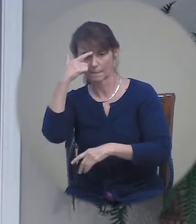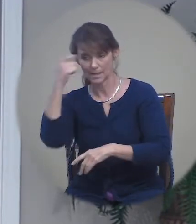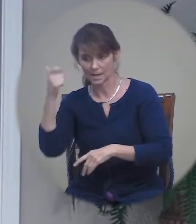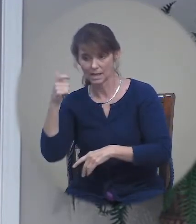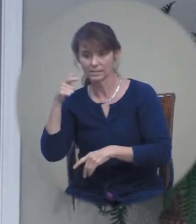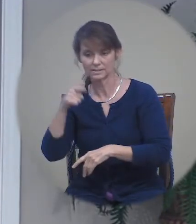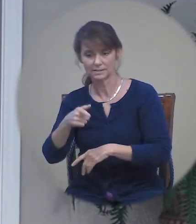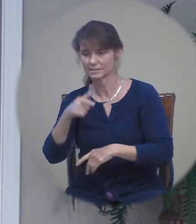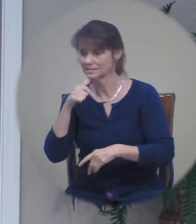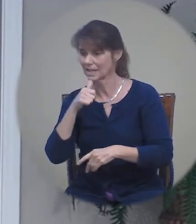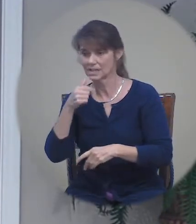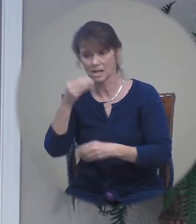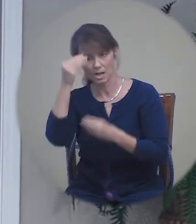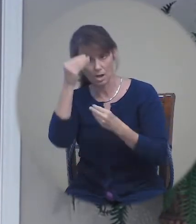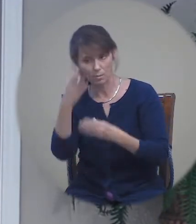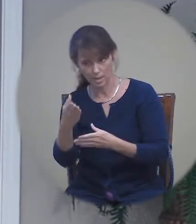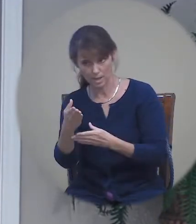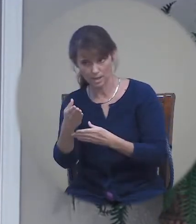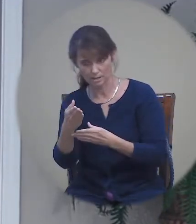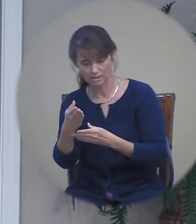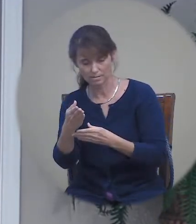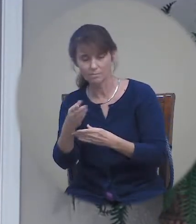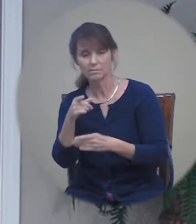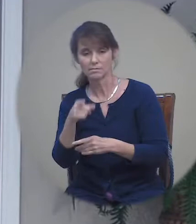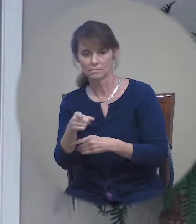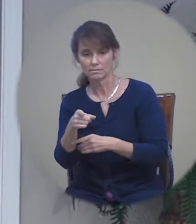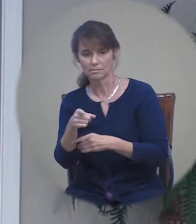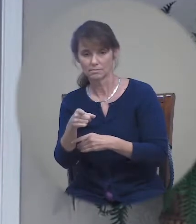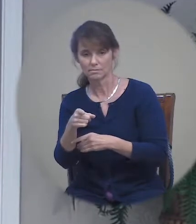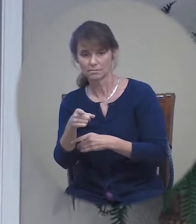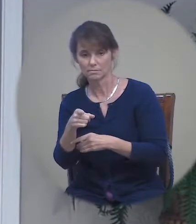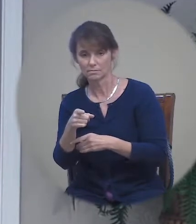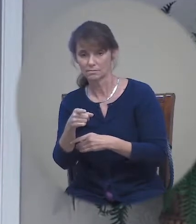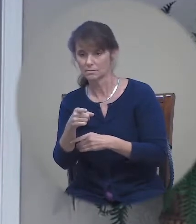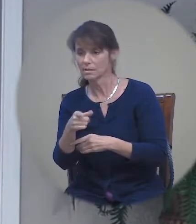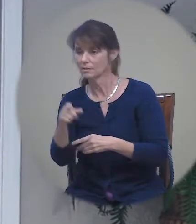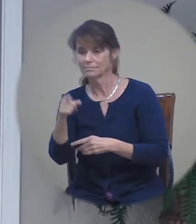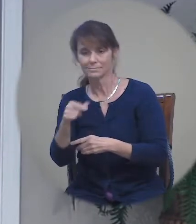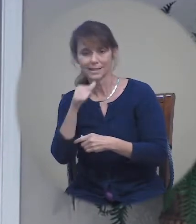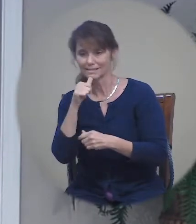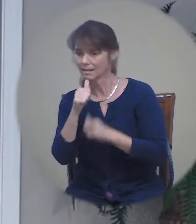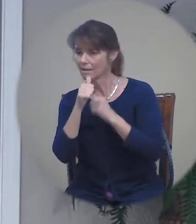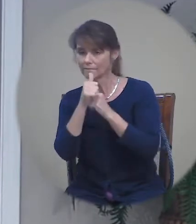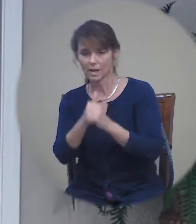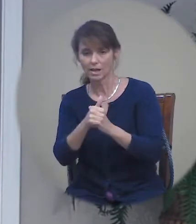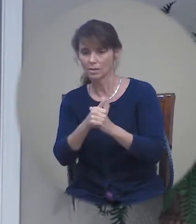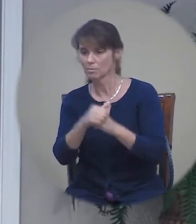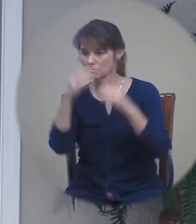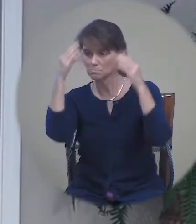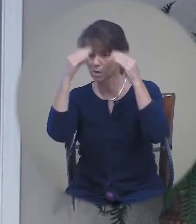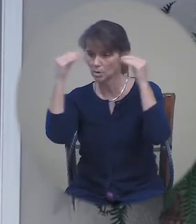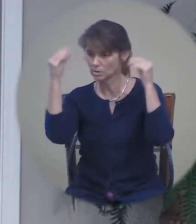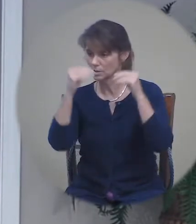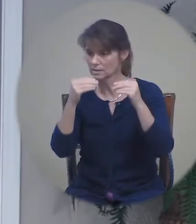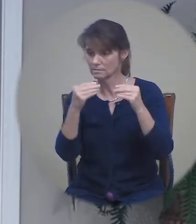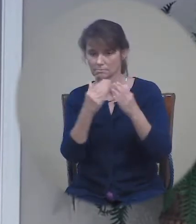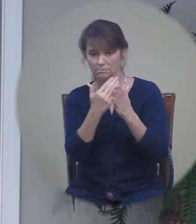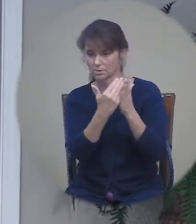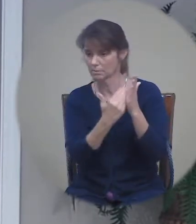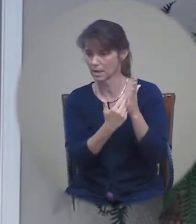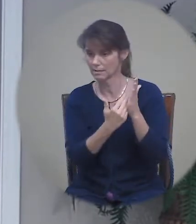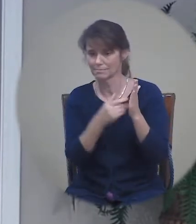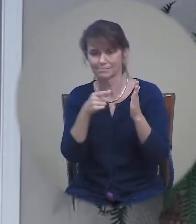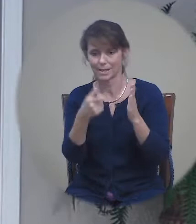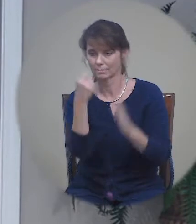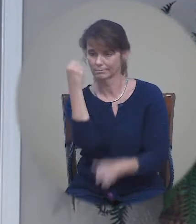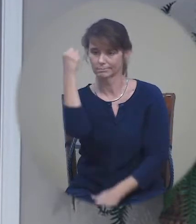their God, but transgressed his covenant, even all that Moses, the servant of the Lord, commanded, they would neither listen nor do